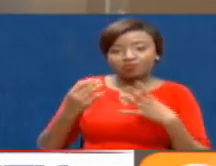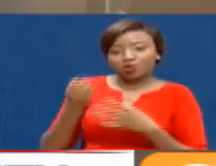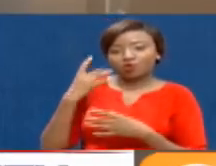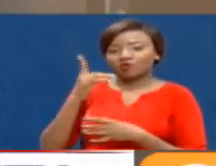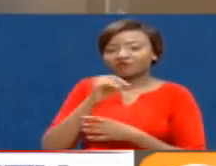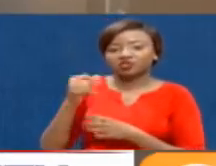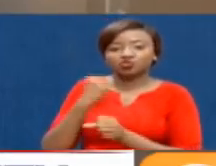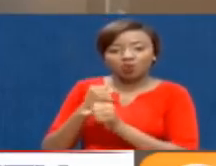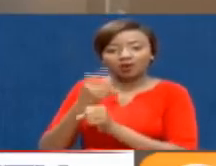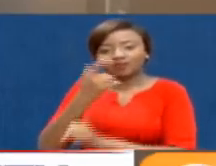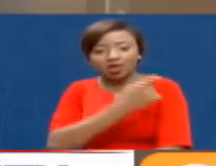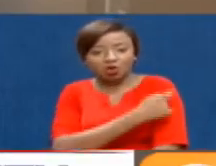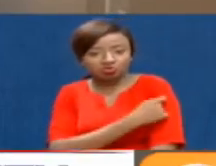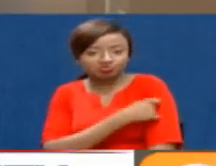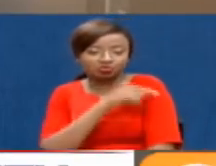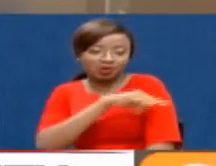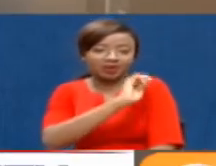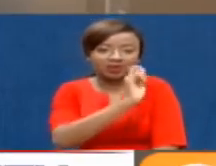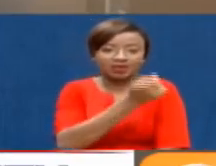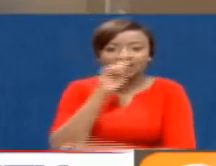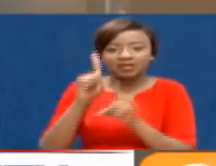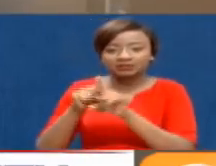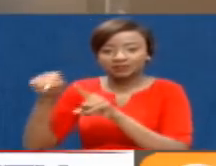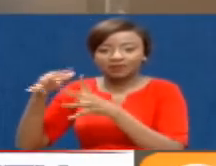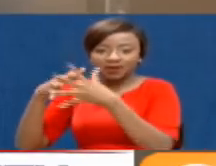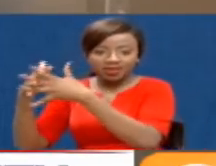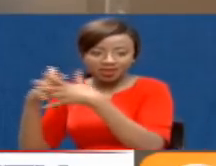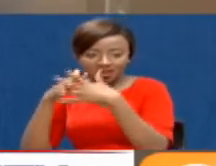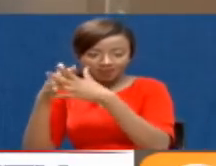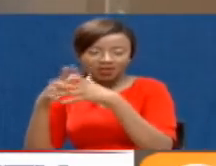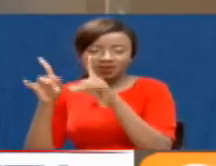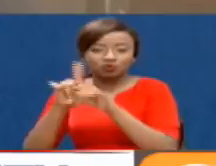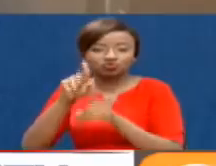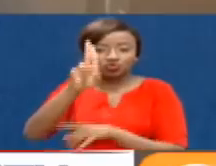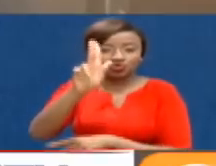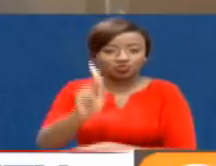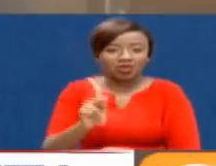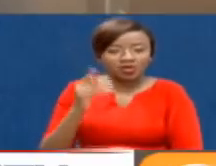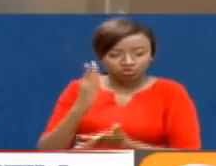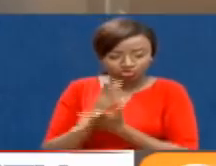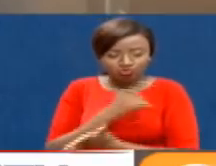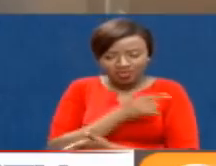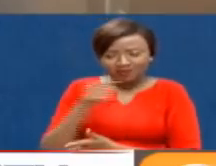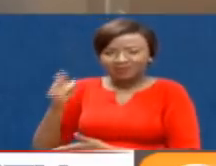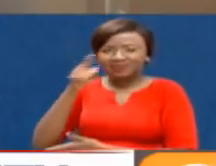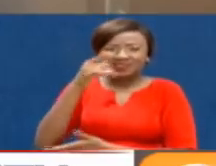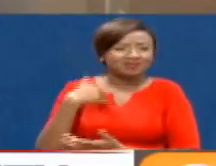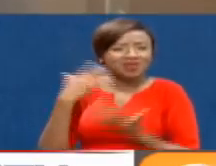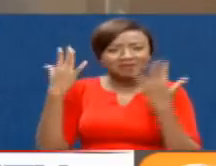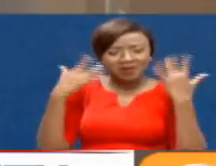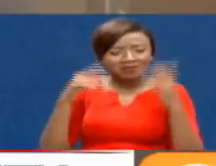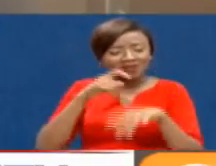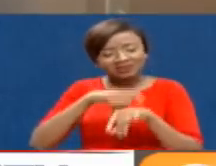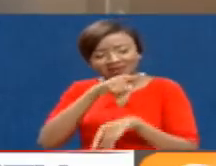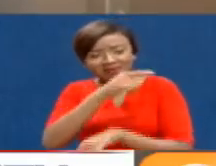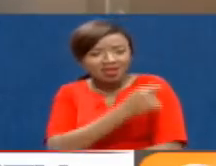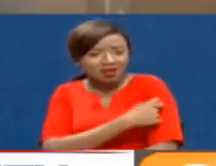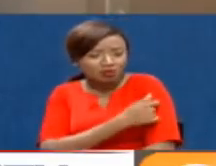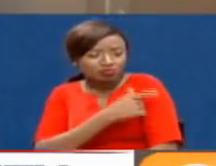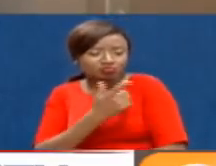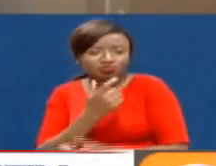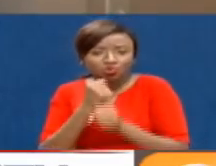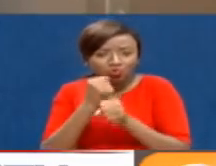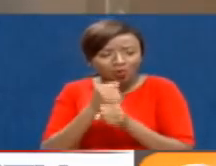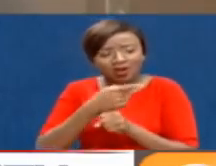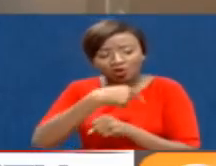in hospitals, both in Kenya, but also here in the US and in the UK, I'm constantly worried about them when they go home, when they go to work. And are they going